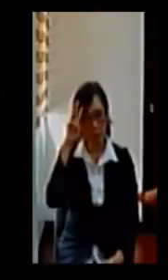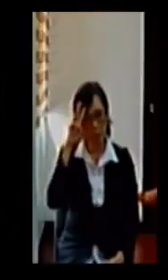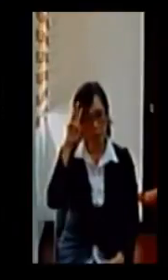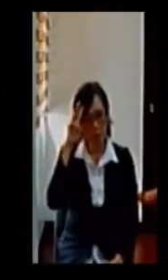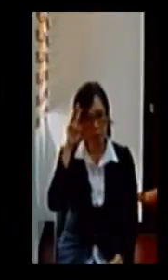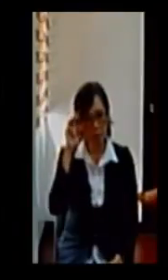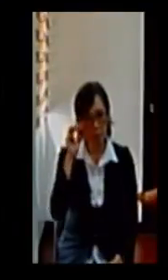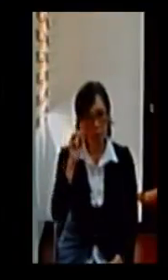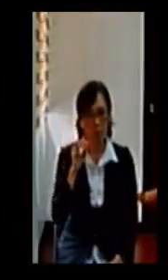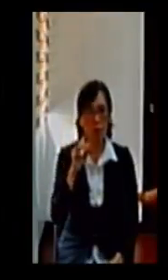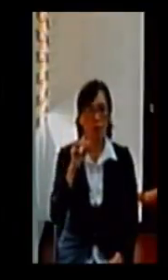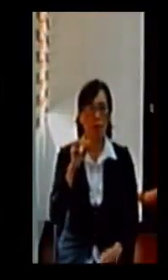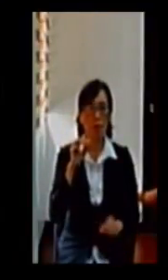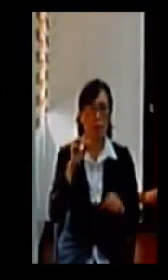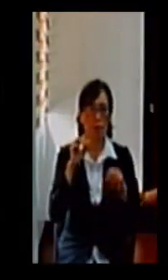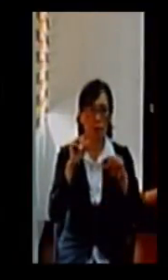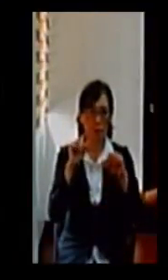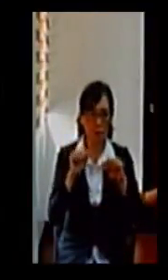could